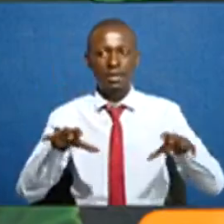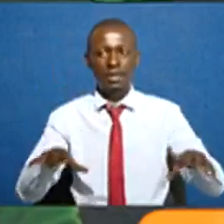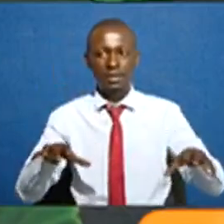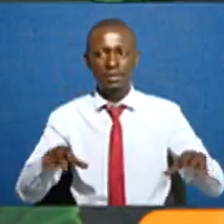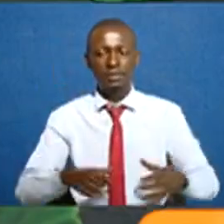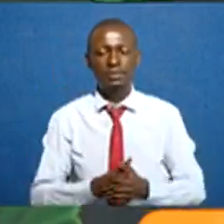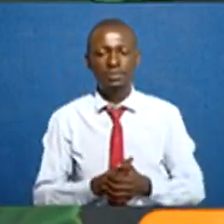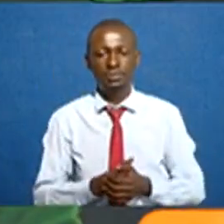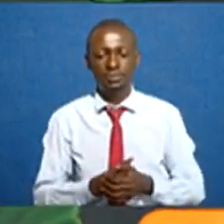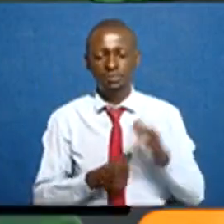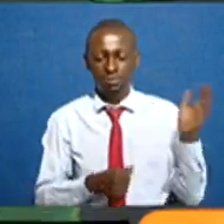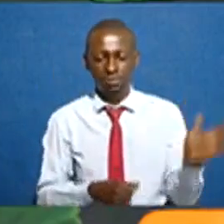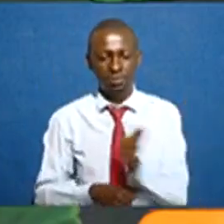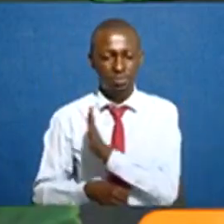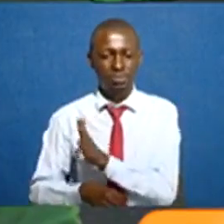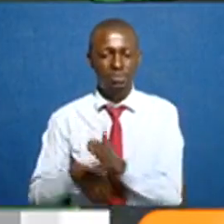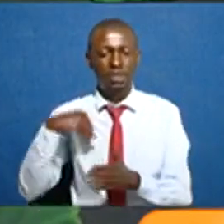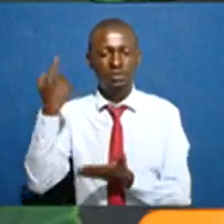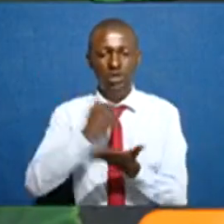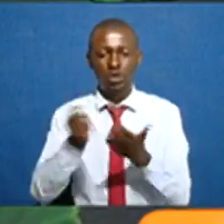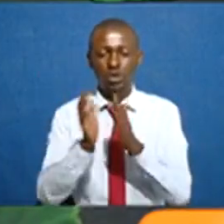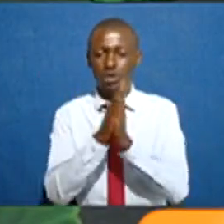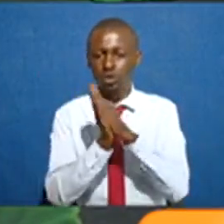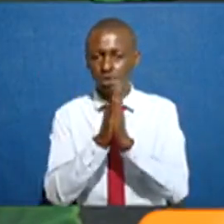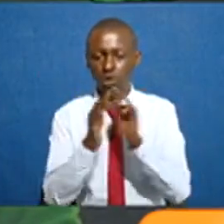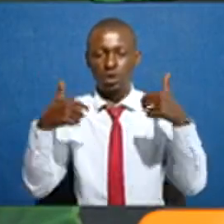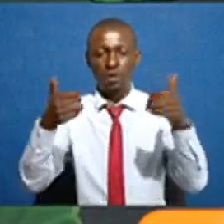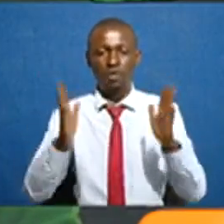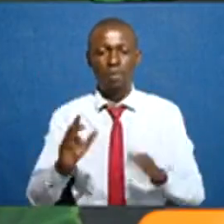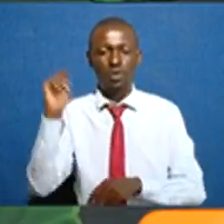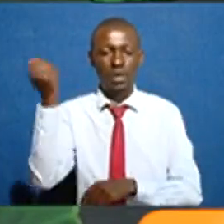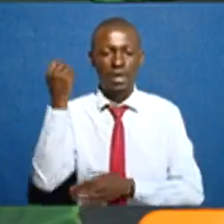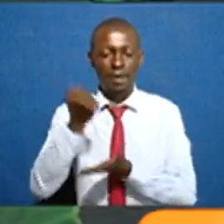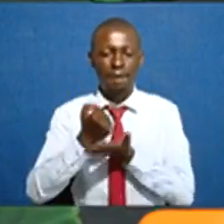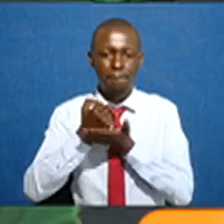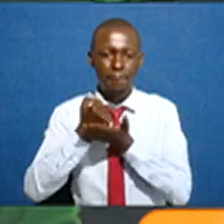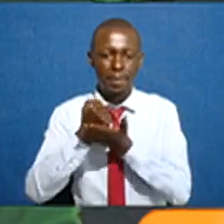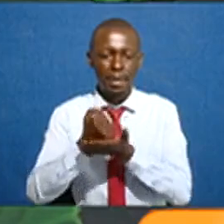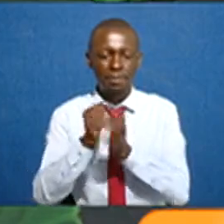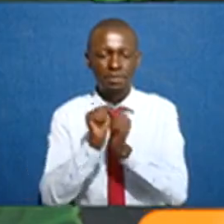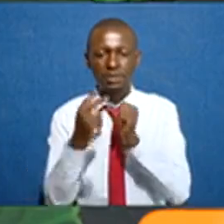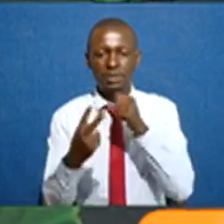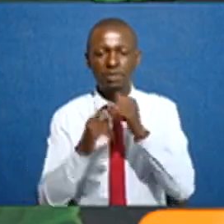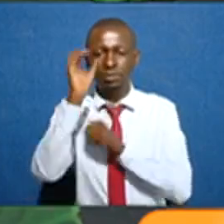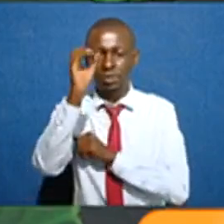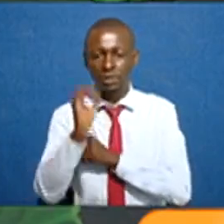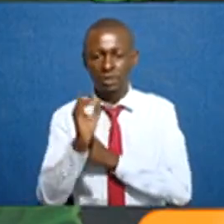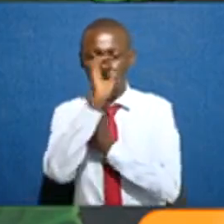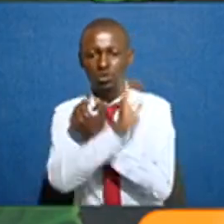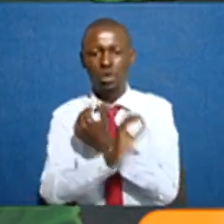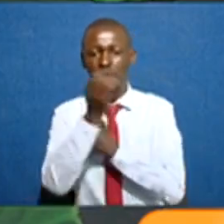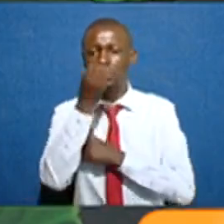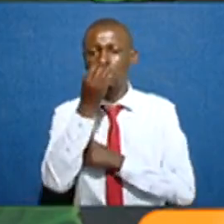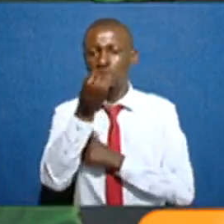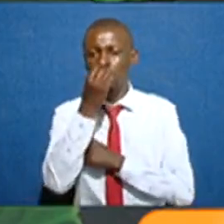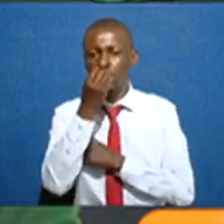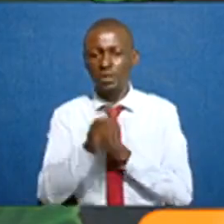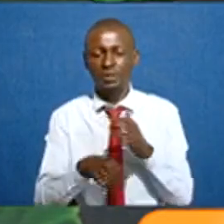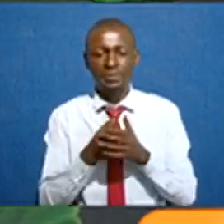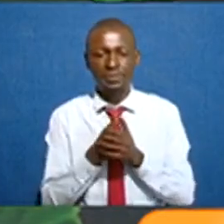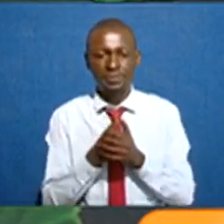Onto our weekly feature, Smart Farm. And smallholder farmers in Kenya contribute up to 70% of the country's food supply,